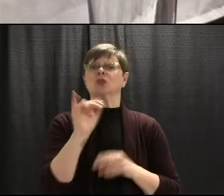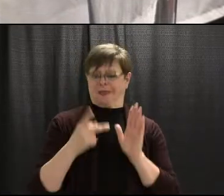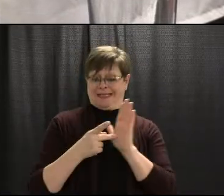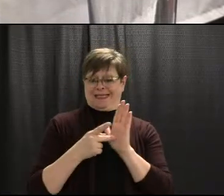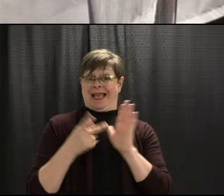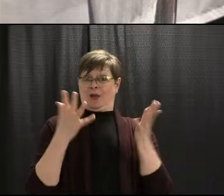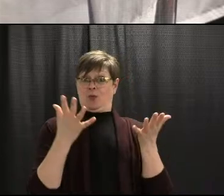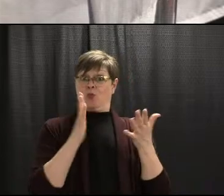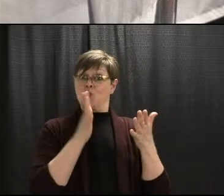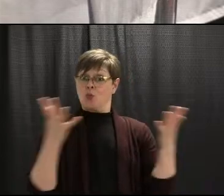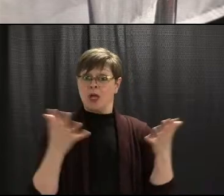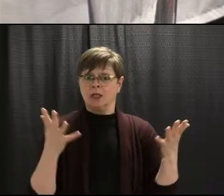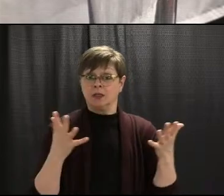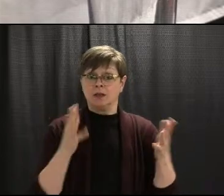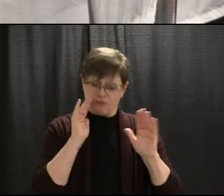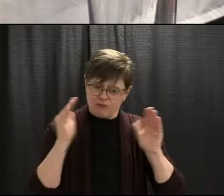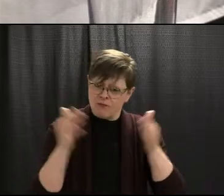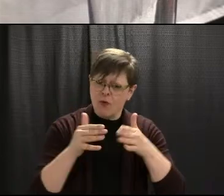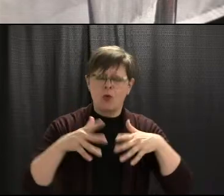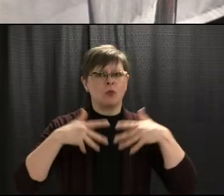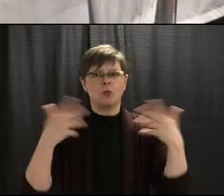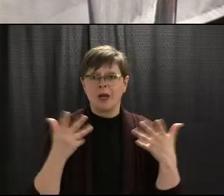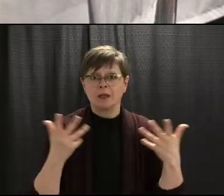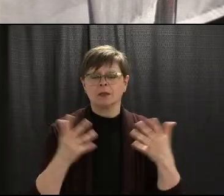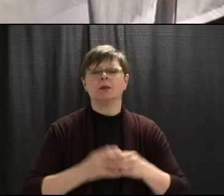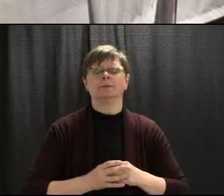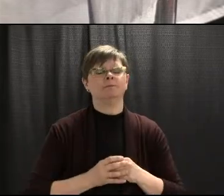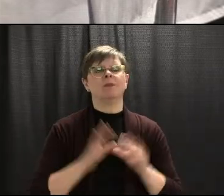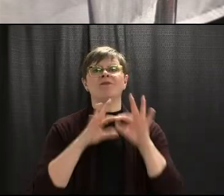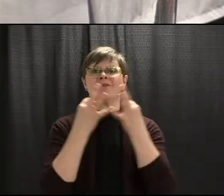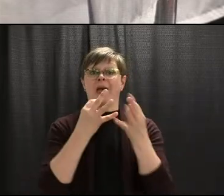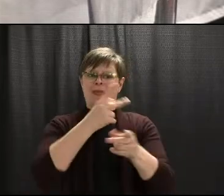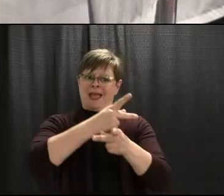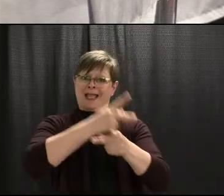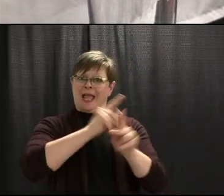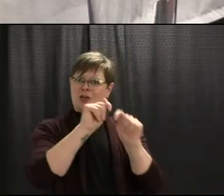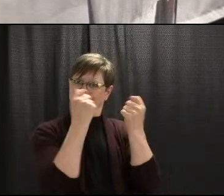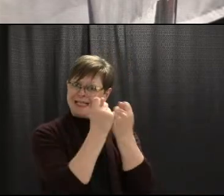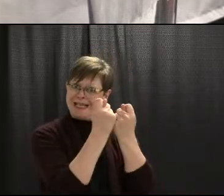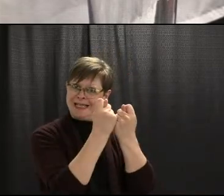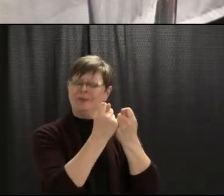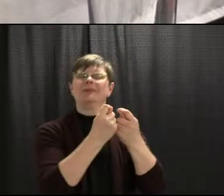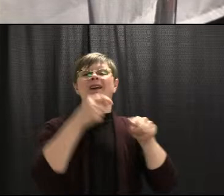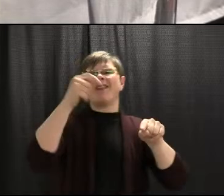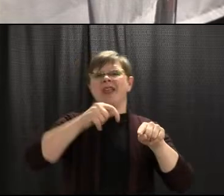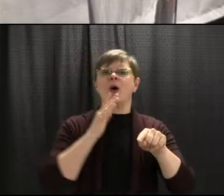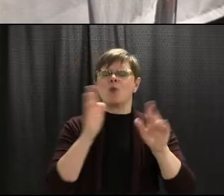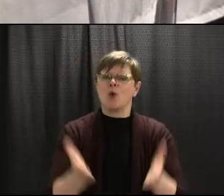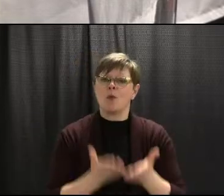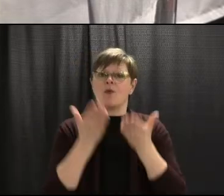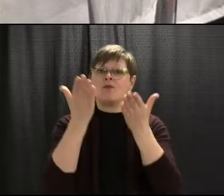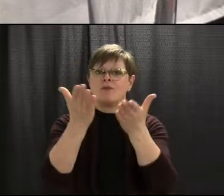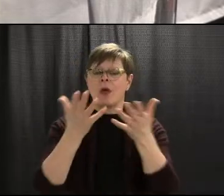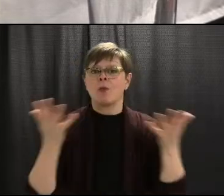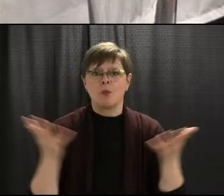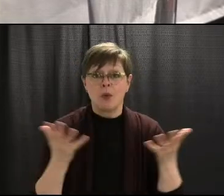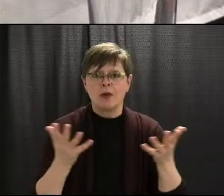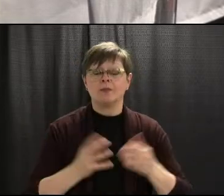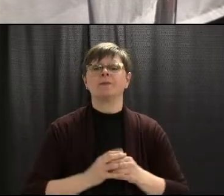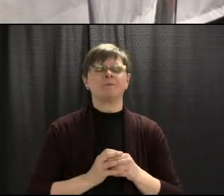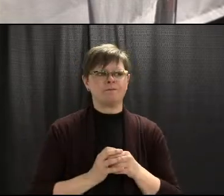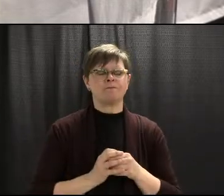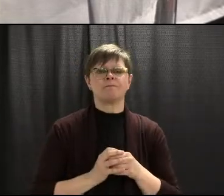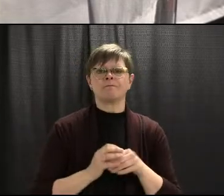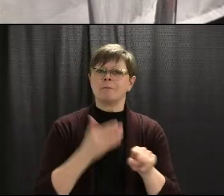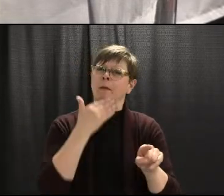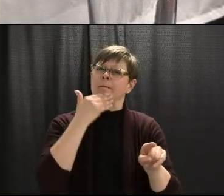piece was around the idea that family care teams and team-based care were going to provide more holistic